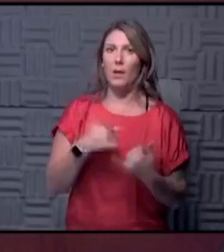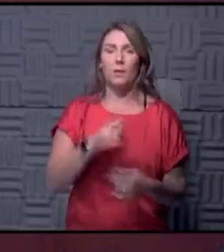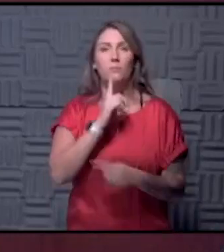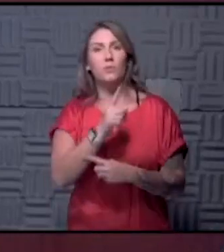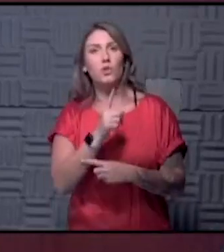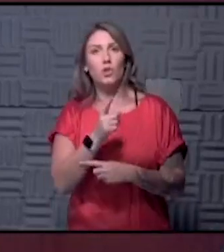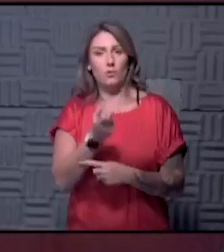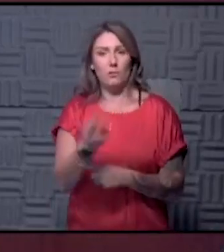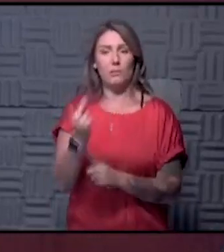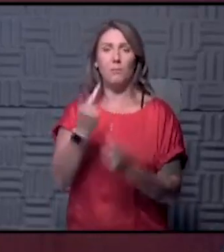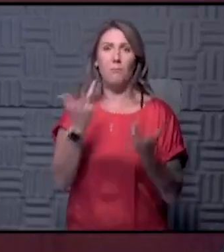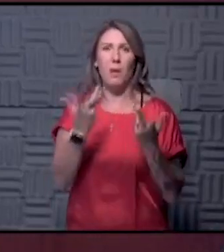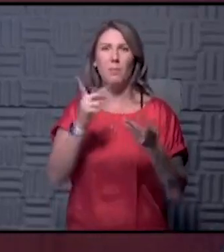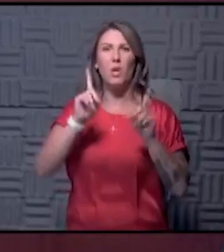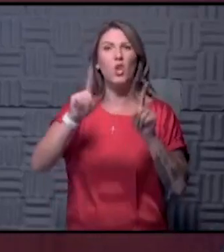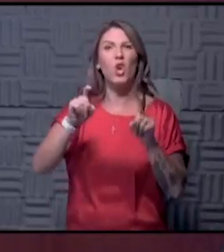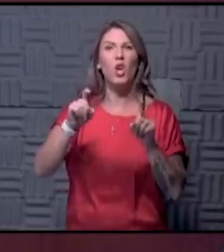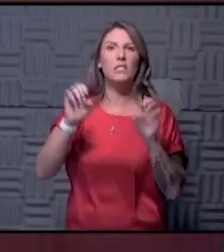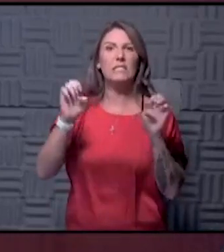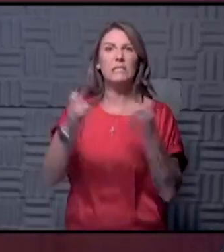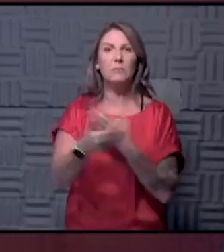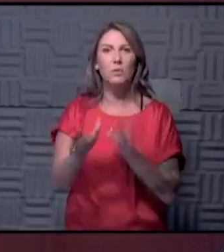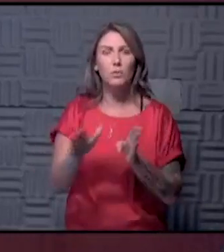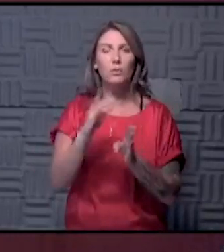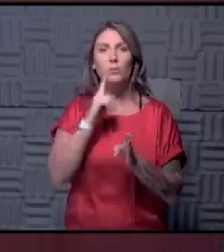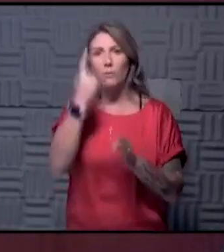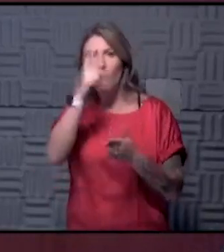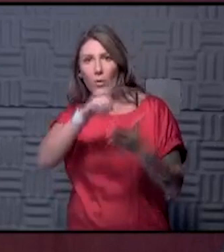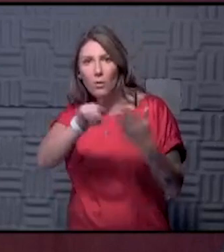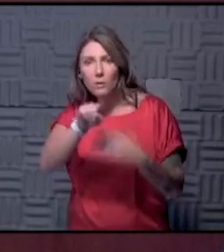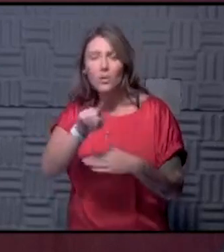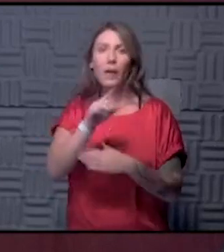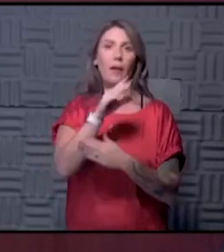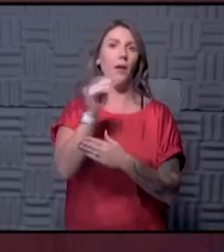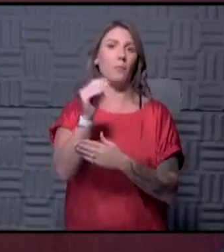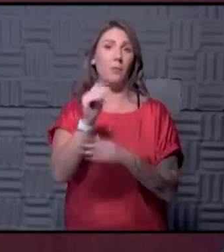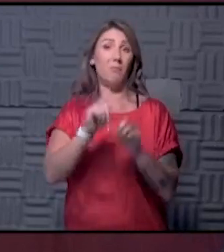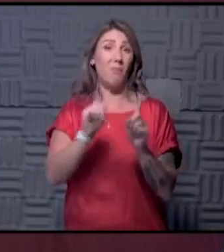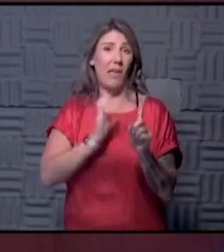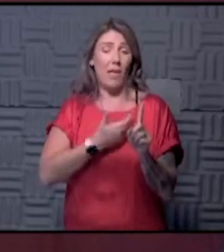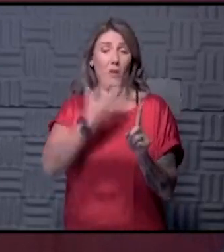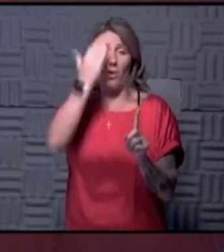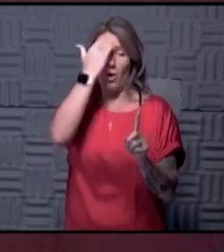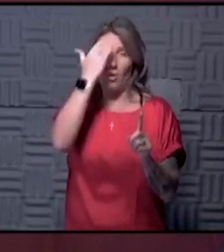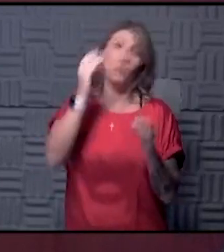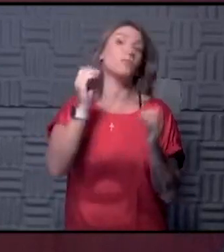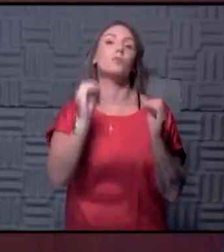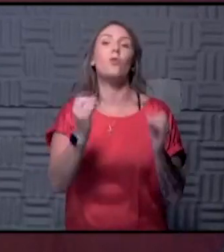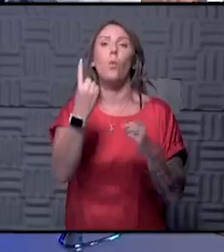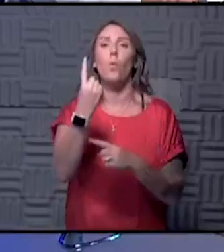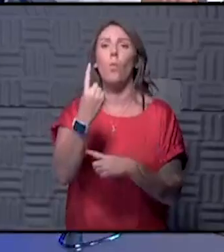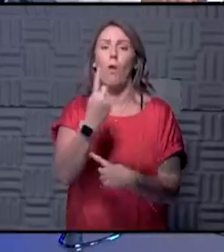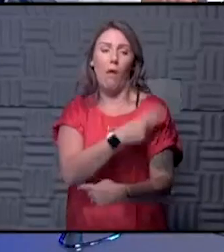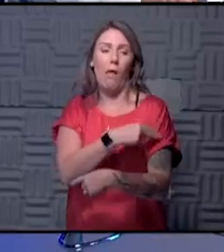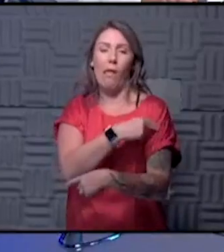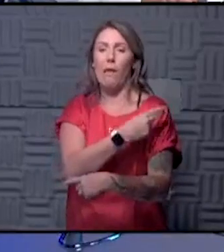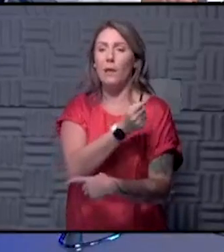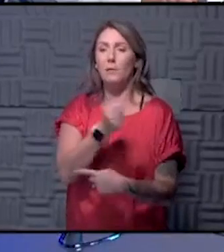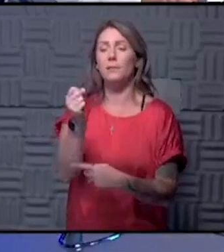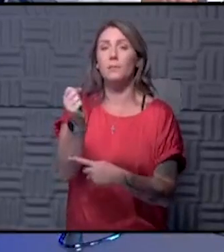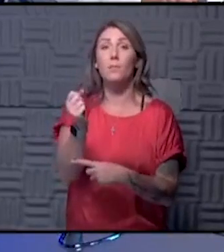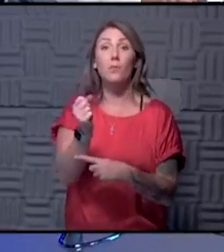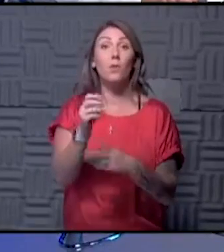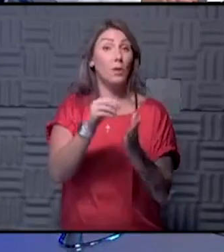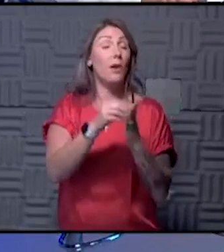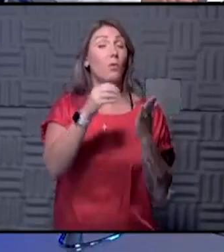that have made a visit to the ER for checkup and testing and everything, but to our knowledge, we've not had anybody hospitalized. And I believe there have been students who have come through